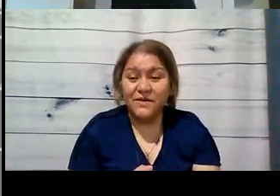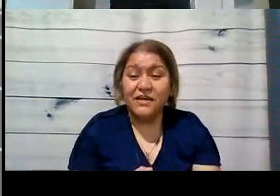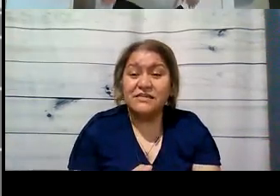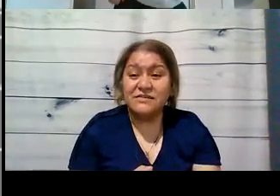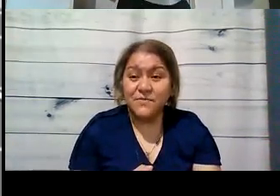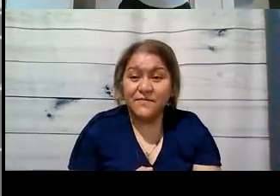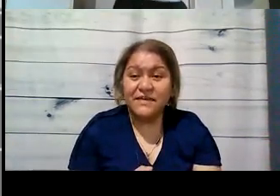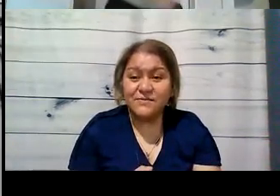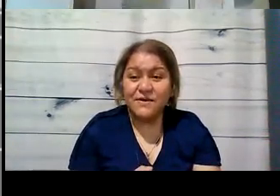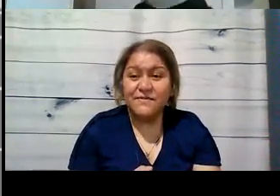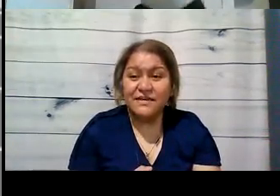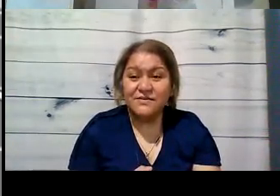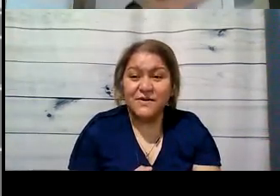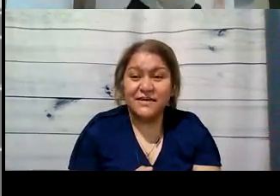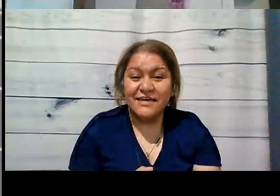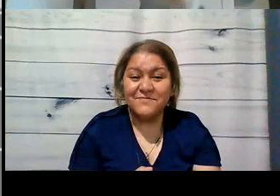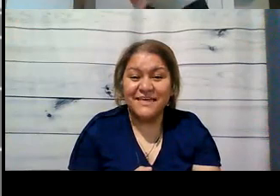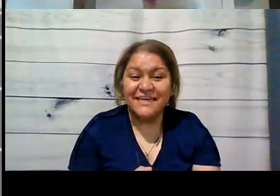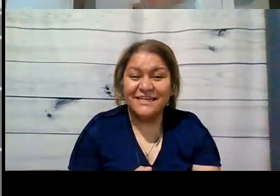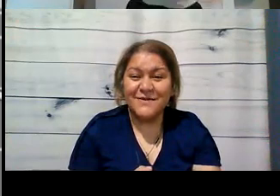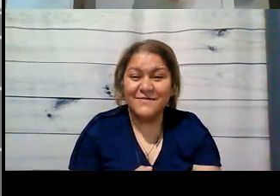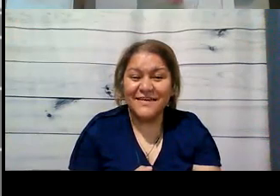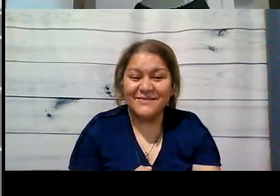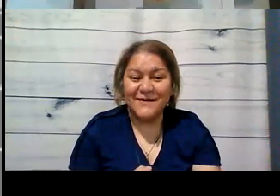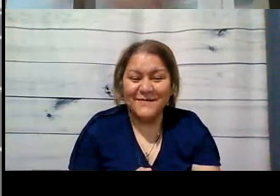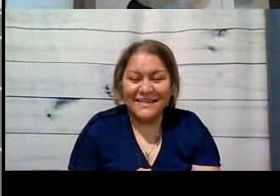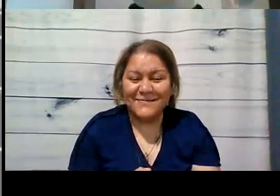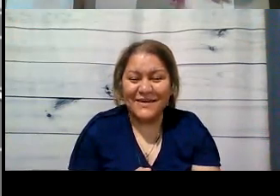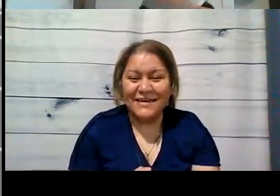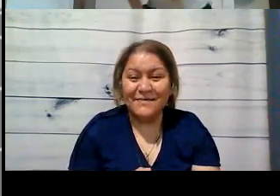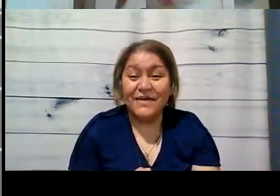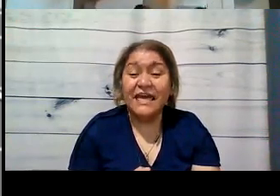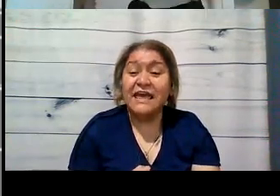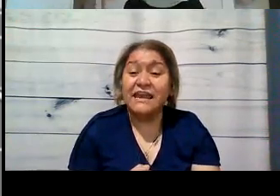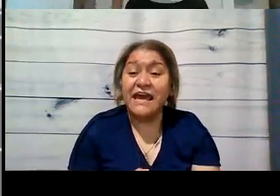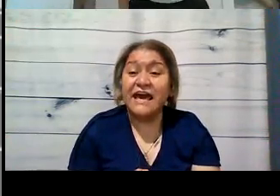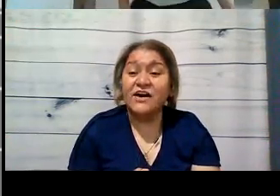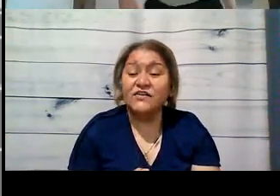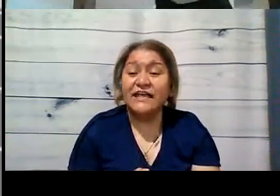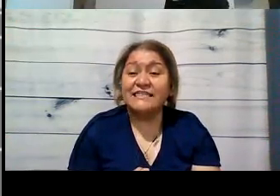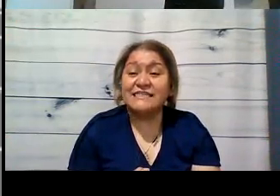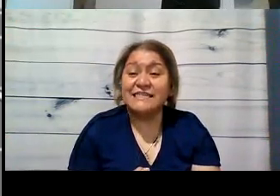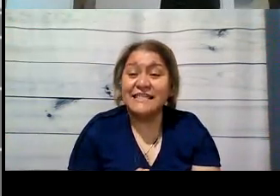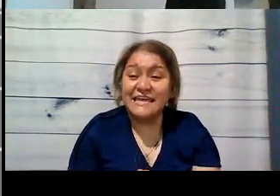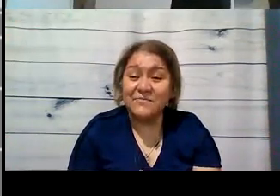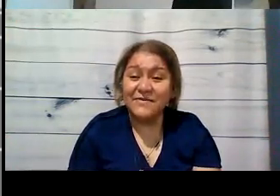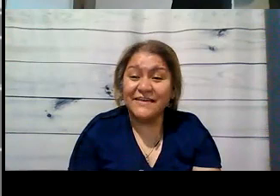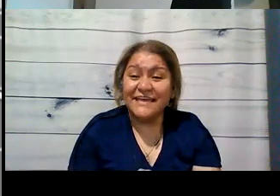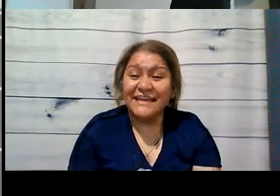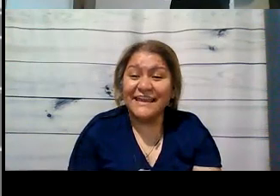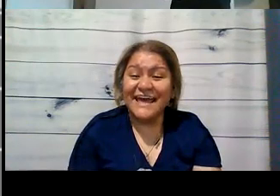jump. Swimming, swimming, swimming. Swimming, swimming, swimming. Now let's